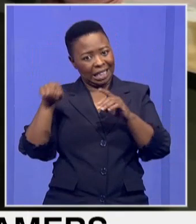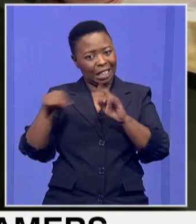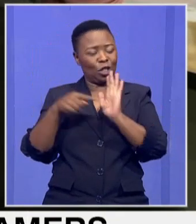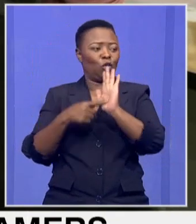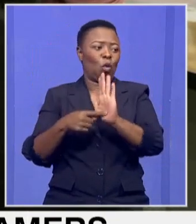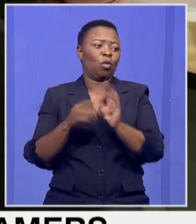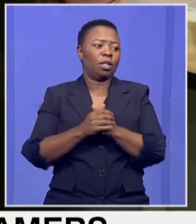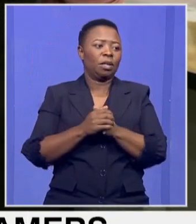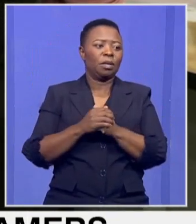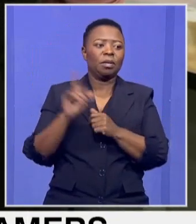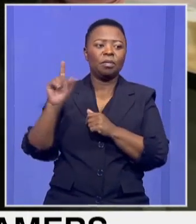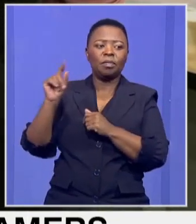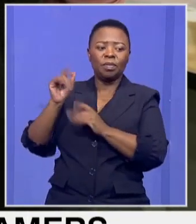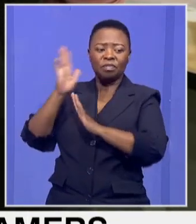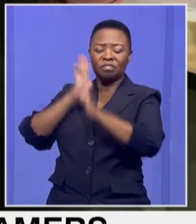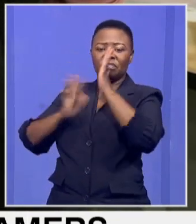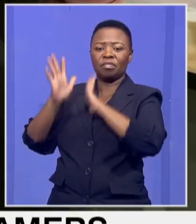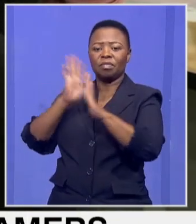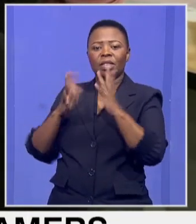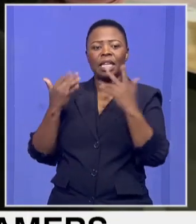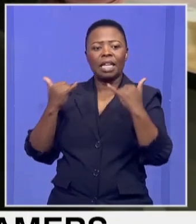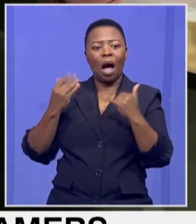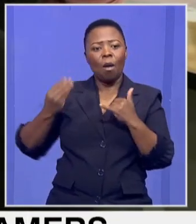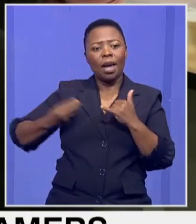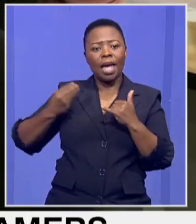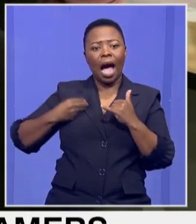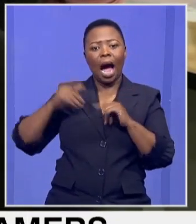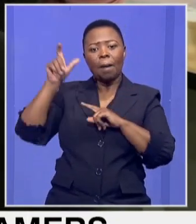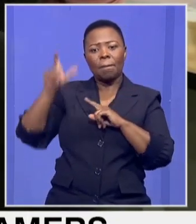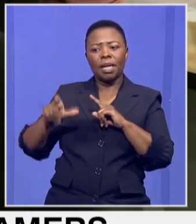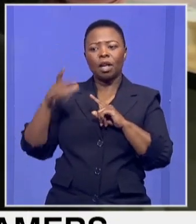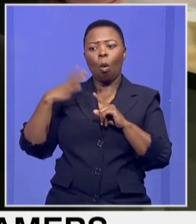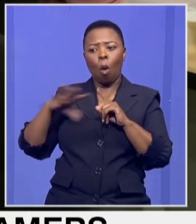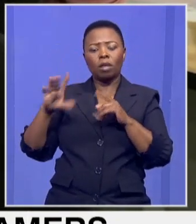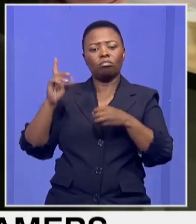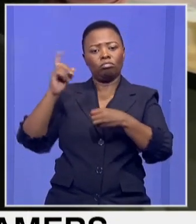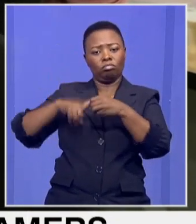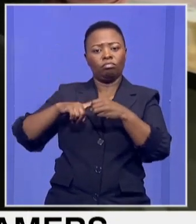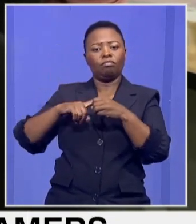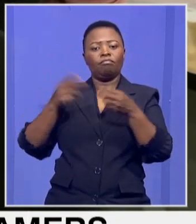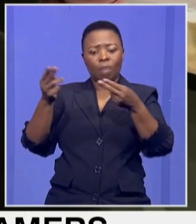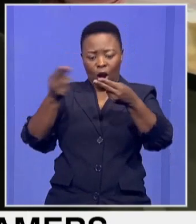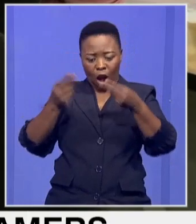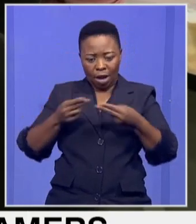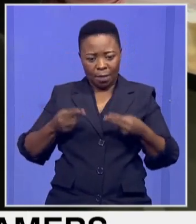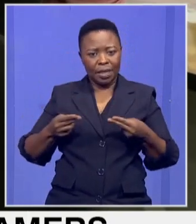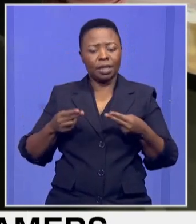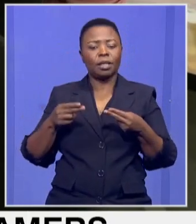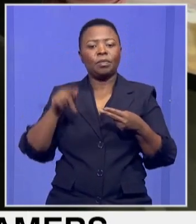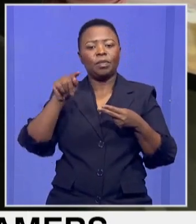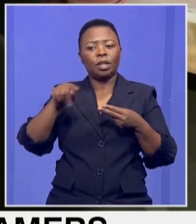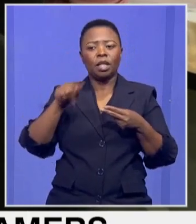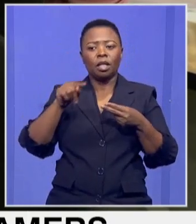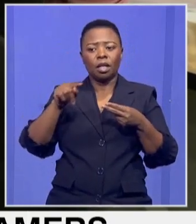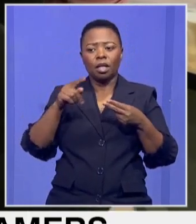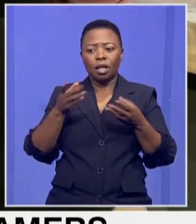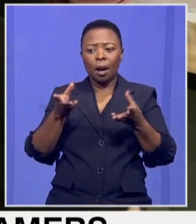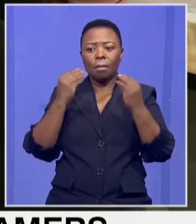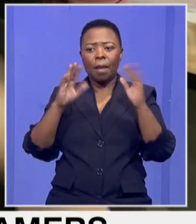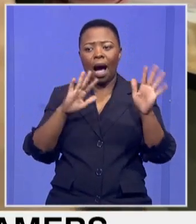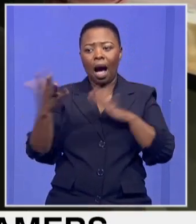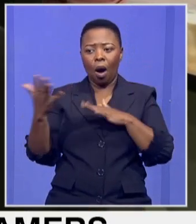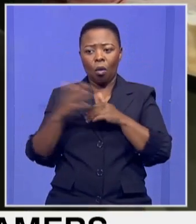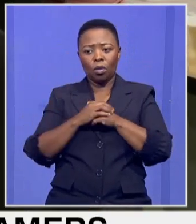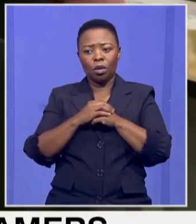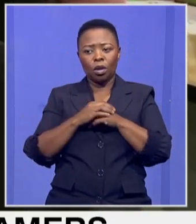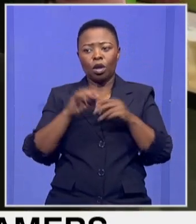how, very briefly, so here you have a young person wanting to get into animation, have an interest in it. Where do they go? What do they do? Very briefly. Well,